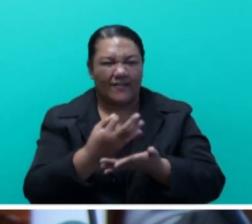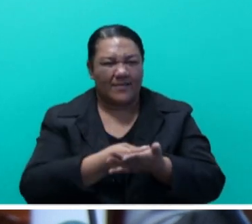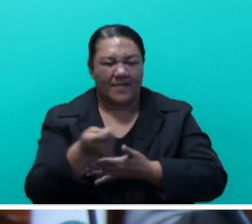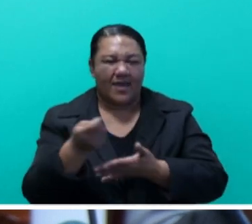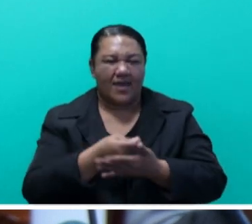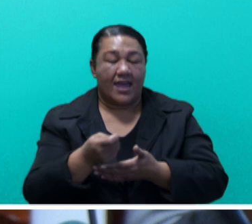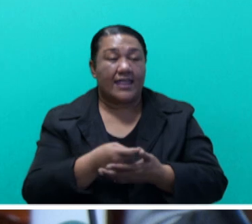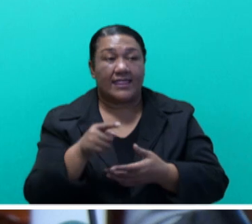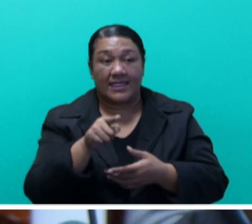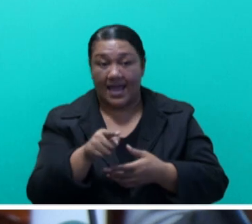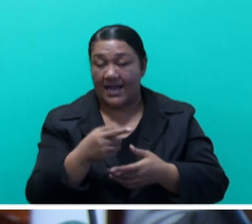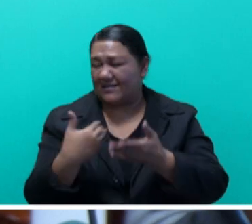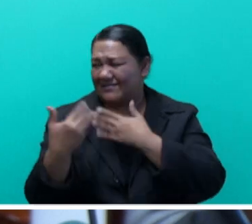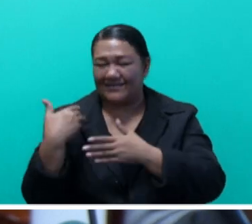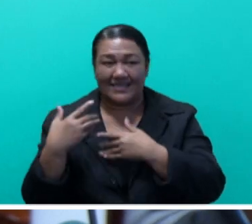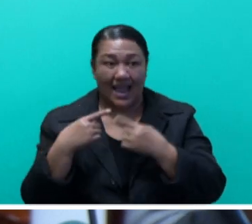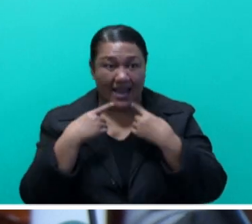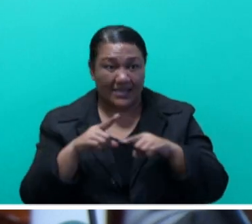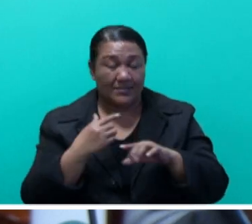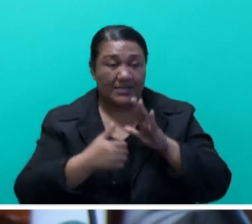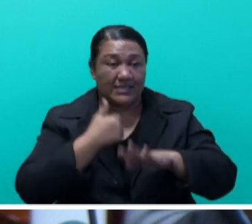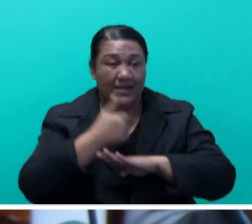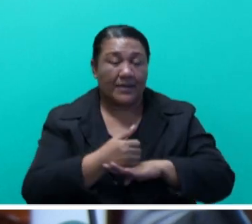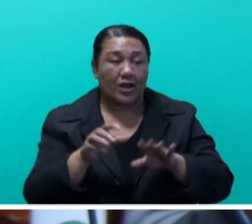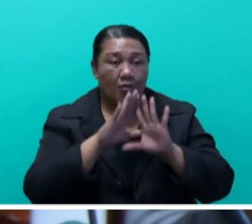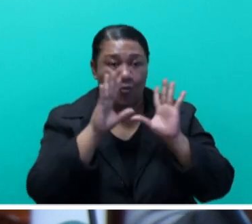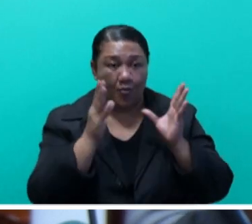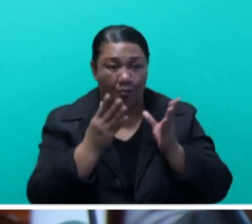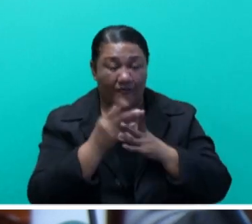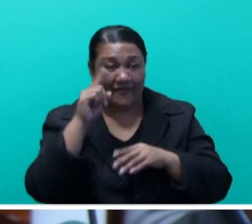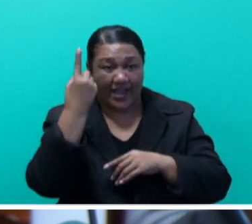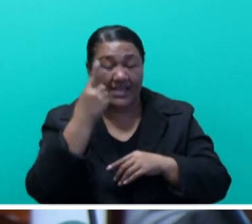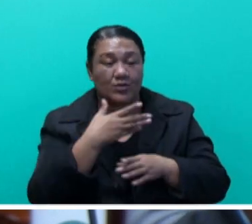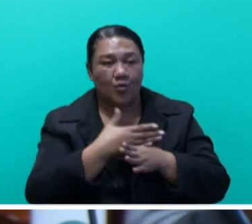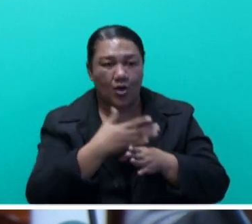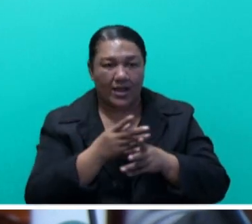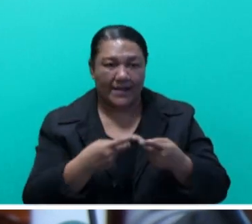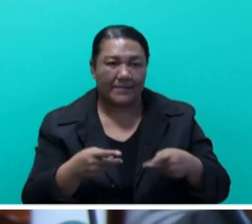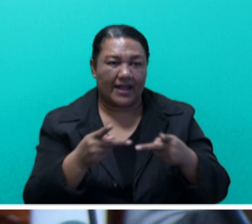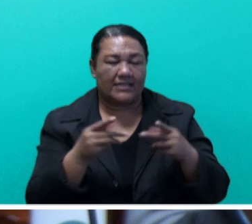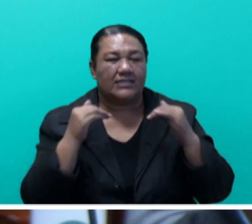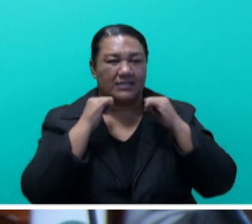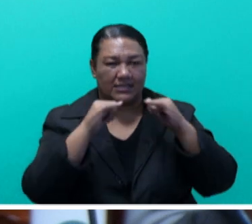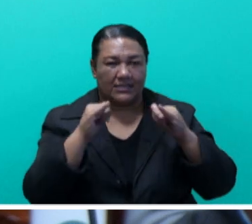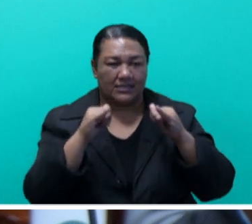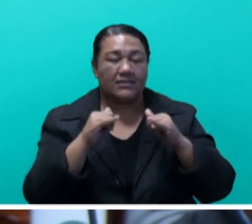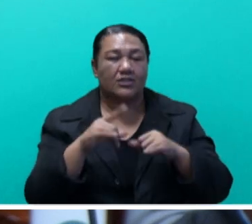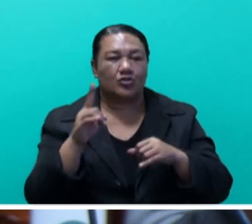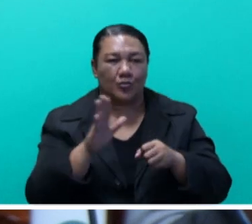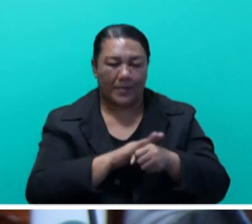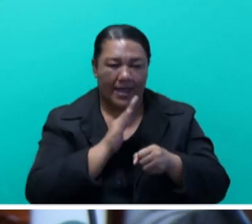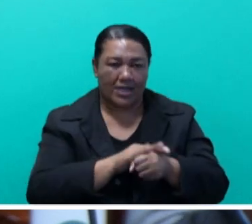announcement on establishing a world-first workplace justice visa, allowing migrant